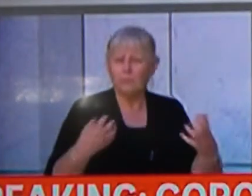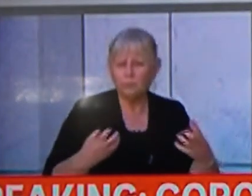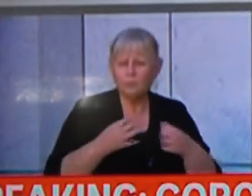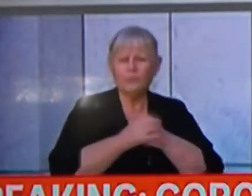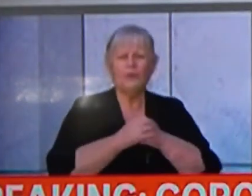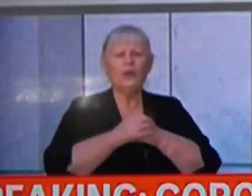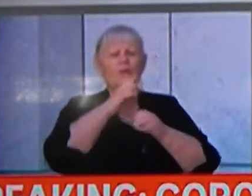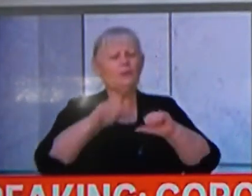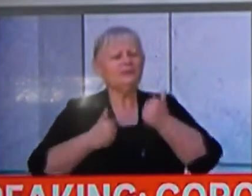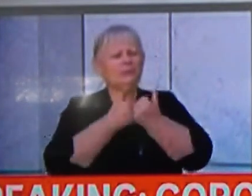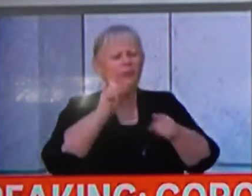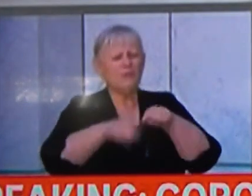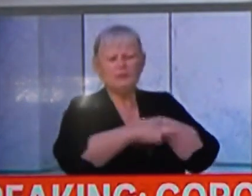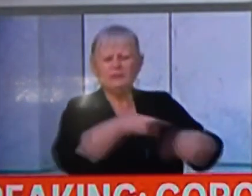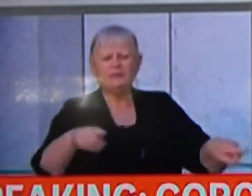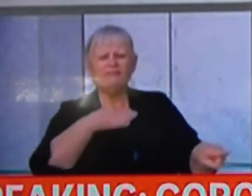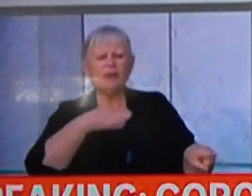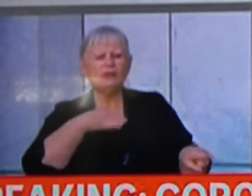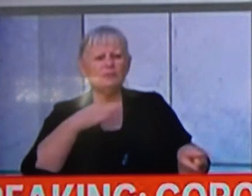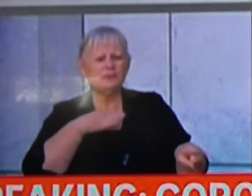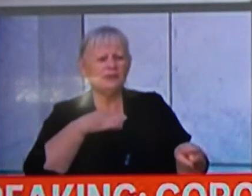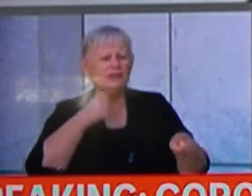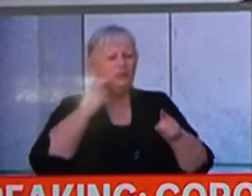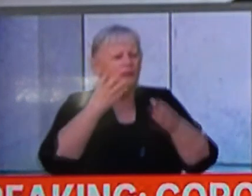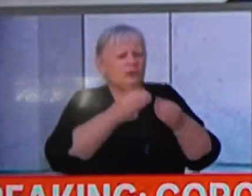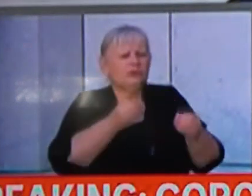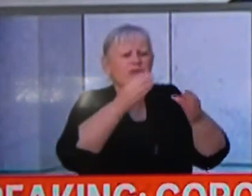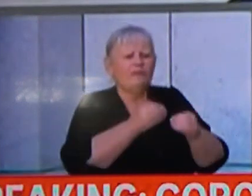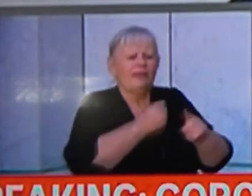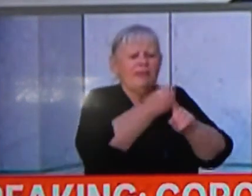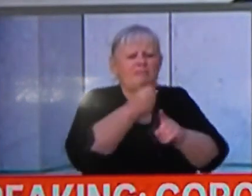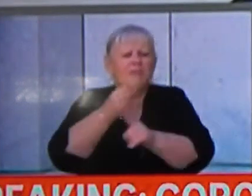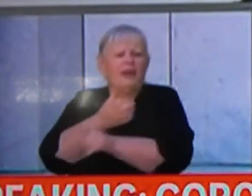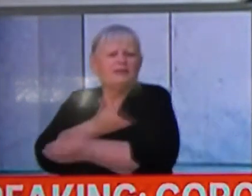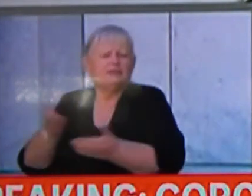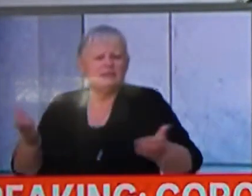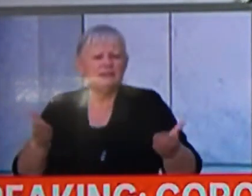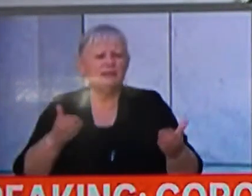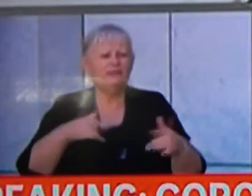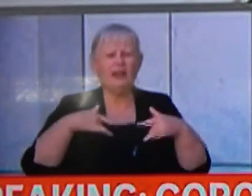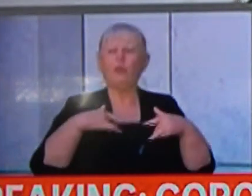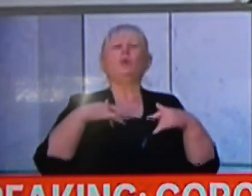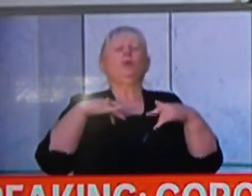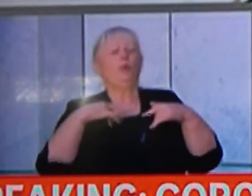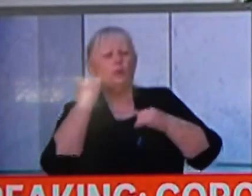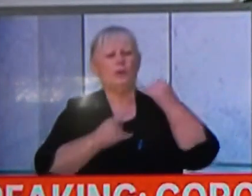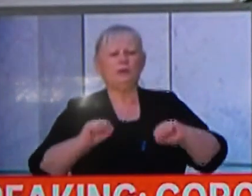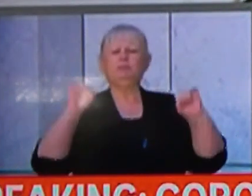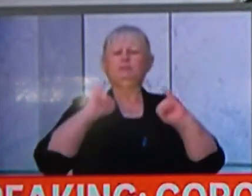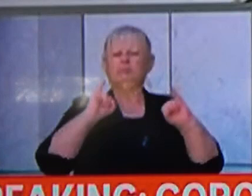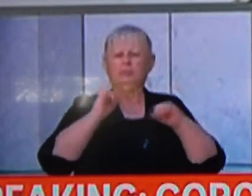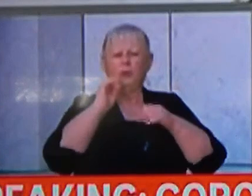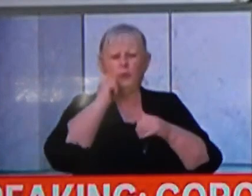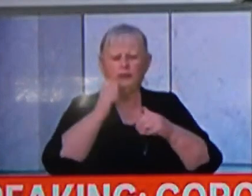supporting the most vulnerable to the impacts of the crisis, those who will feel those first blows.